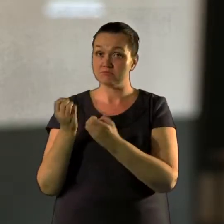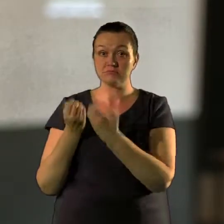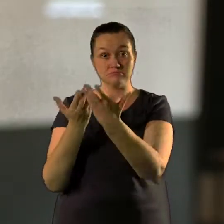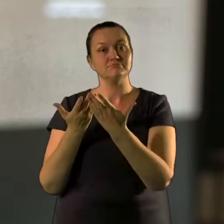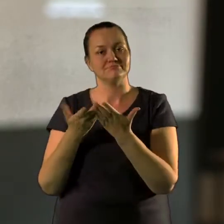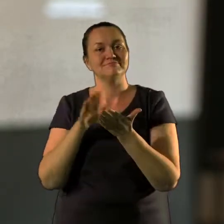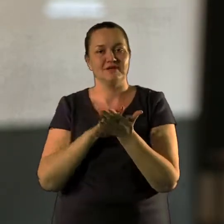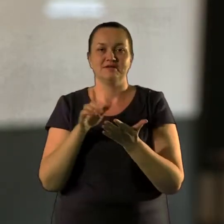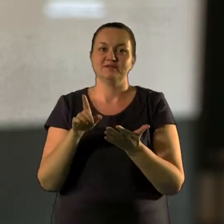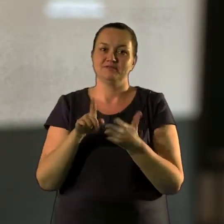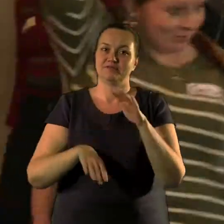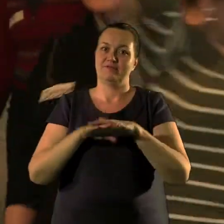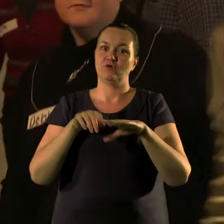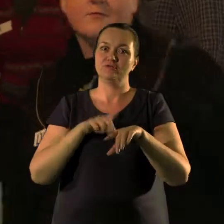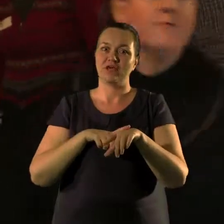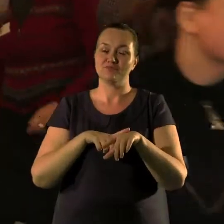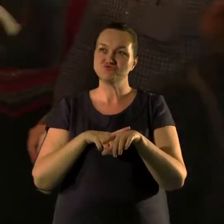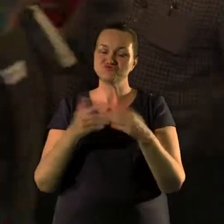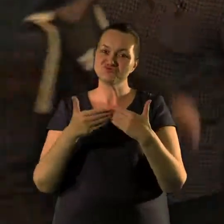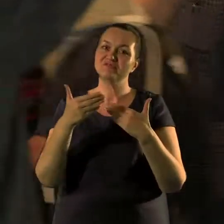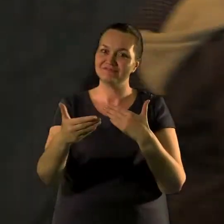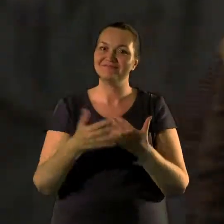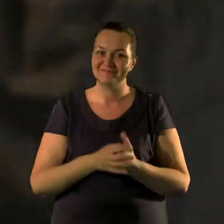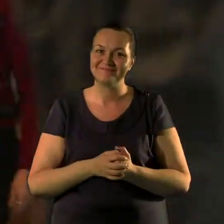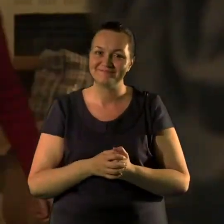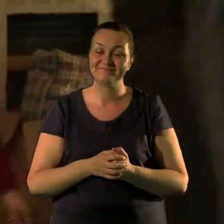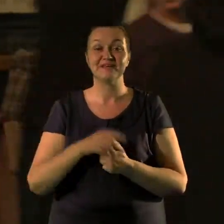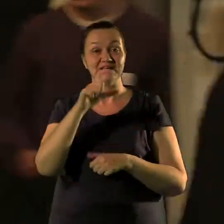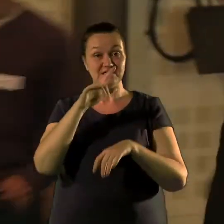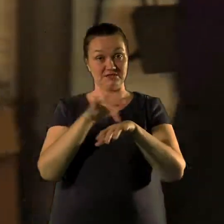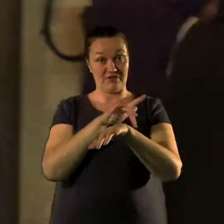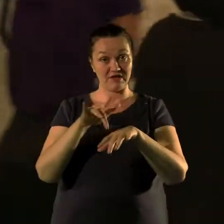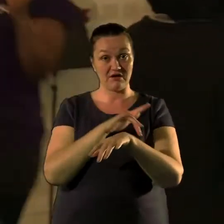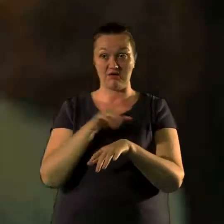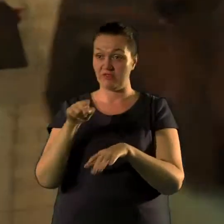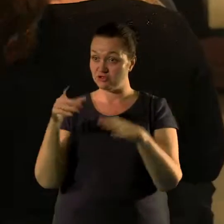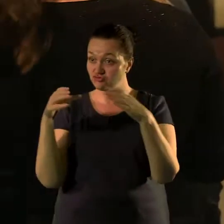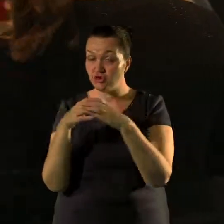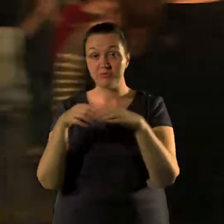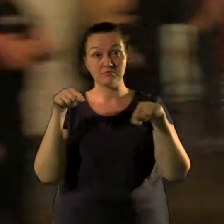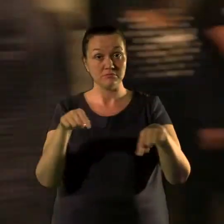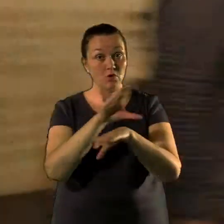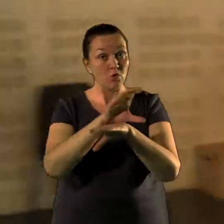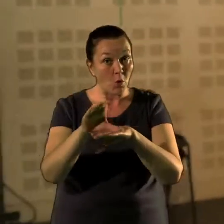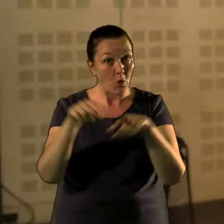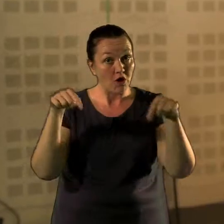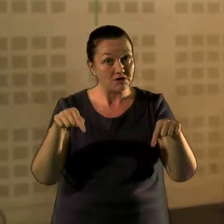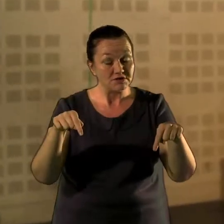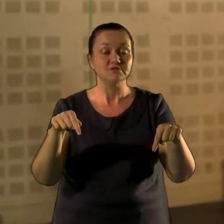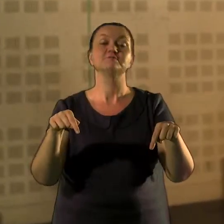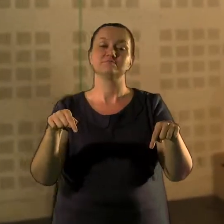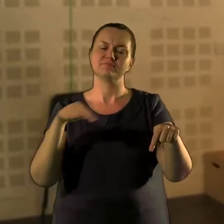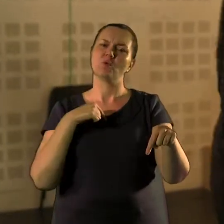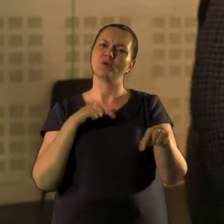than a full-time exercise. With the Citizens Theatre and this group and this particular course, we've tried to look at things